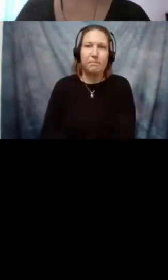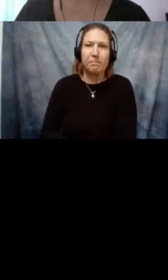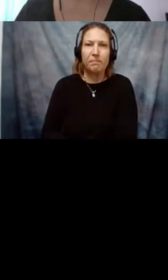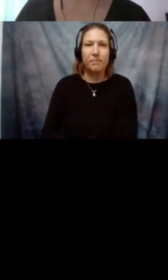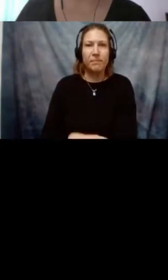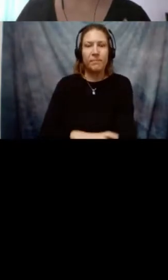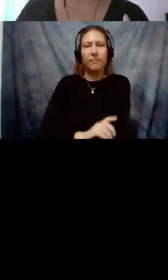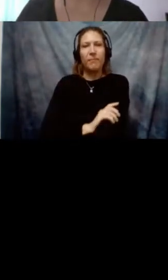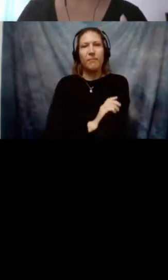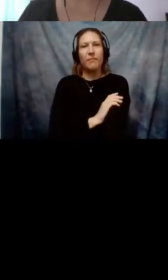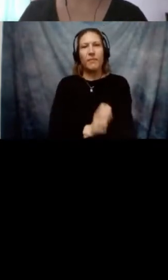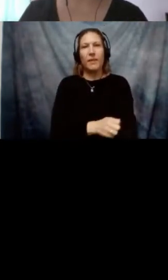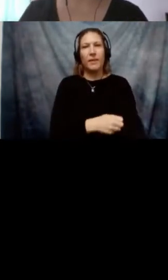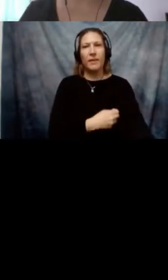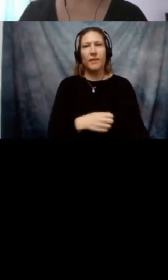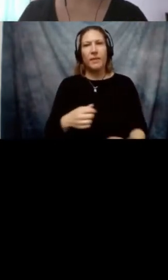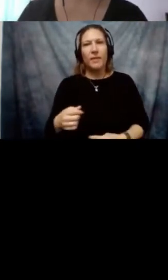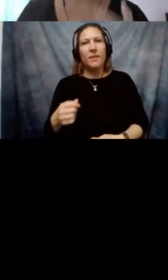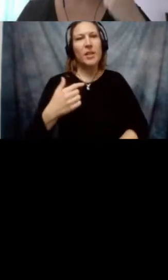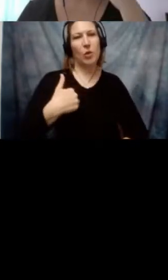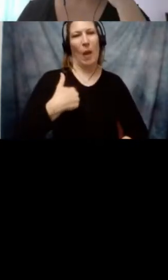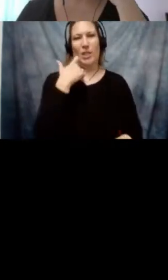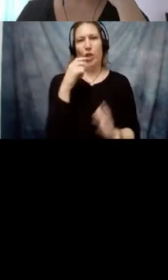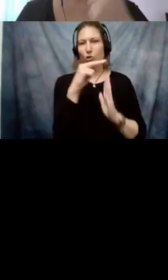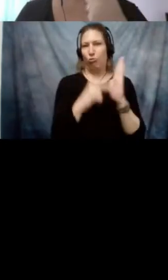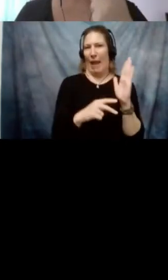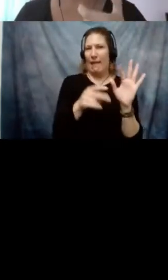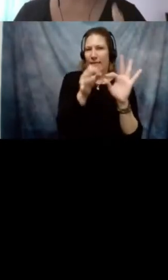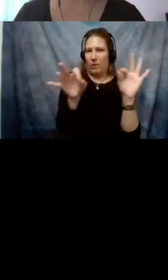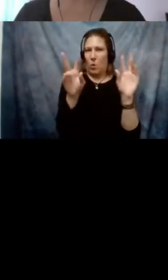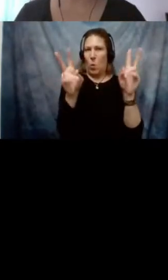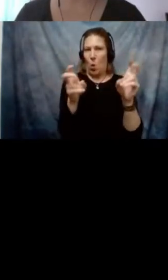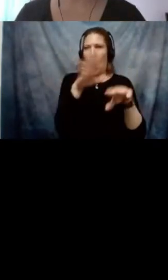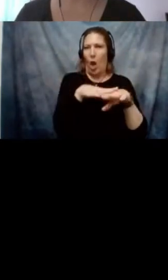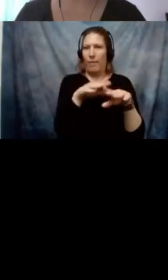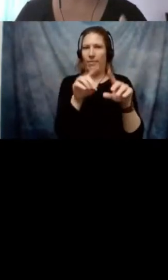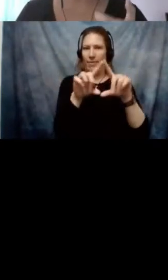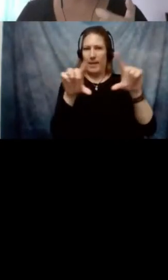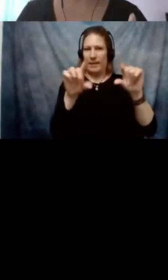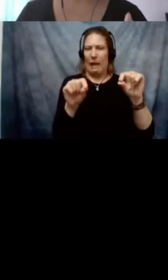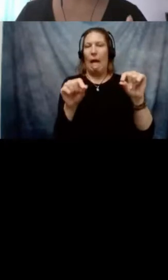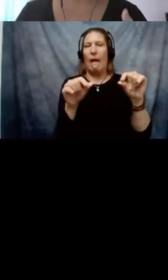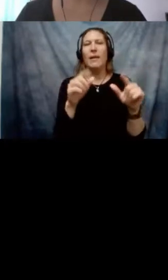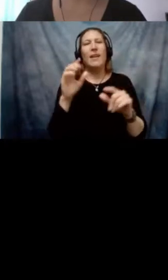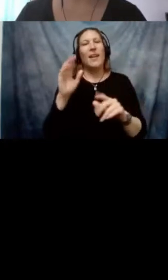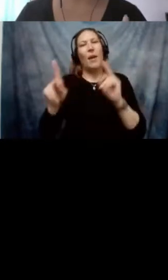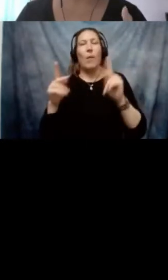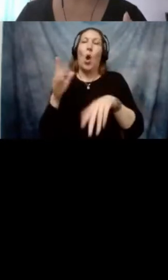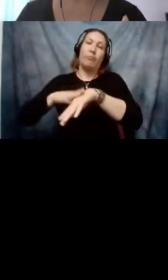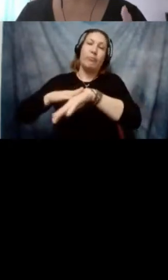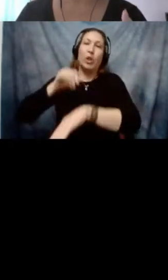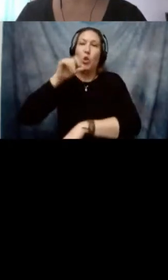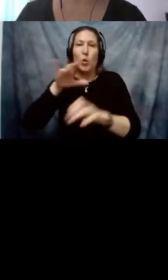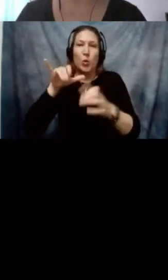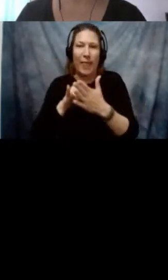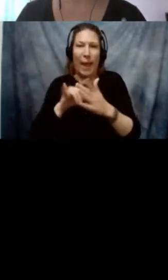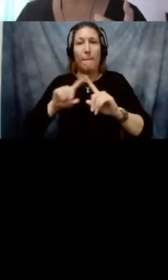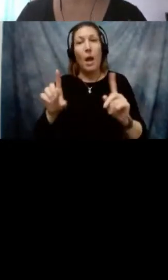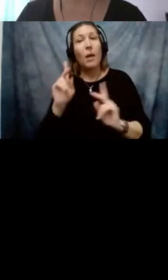that's considered a training no-no, but I want to push back on that a little bit and think about those people who maybe have vision impairment or